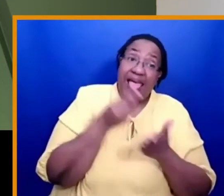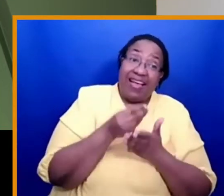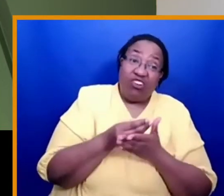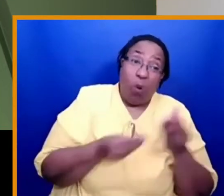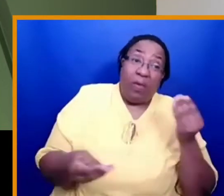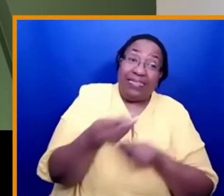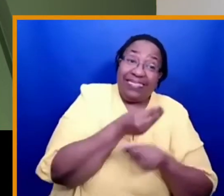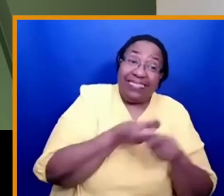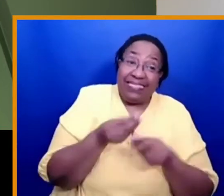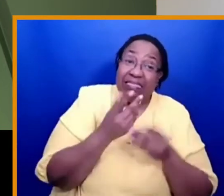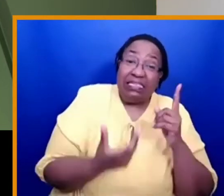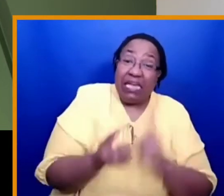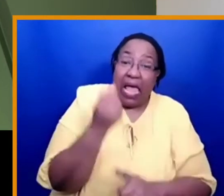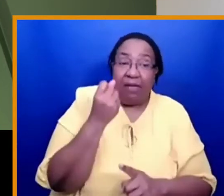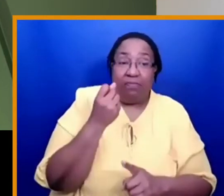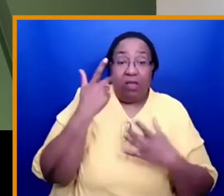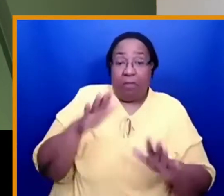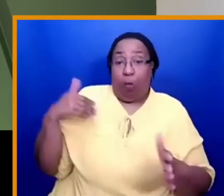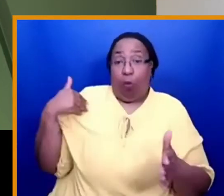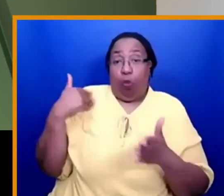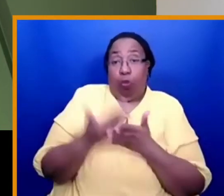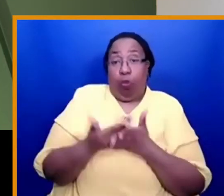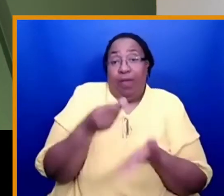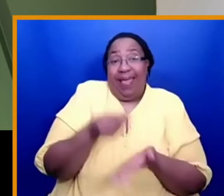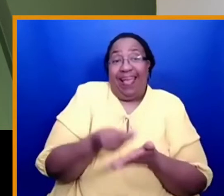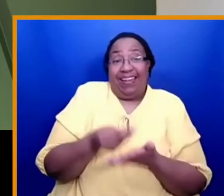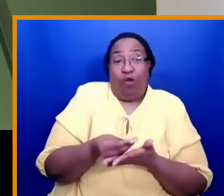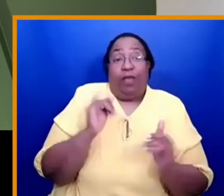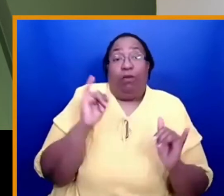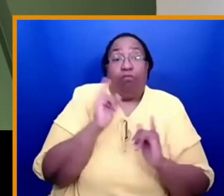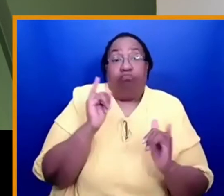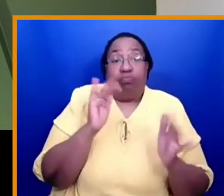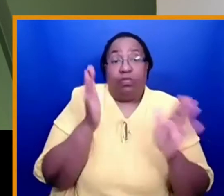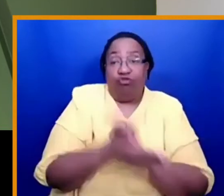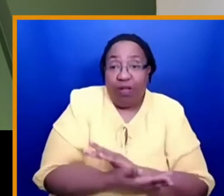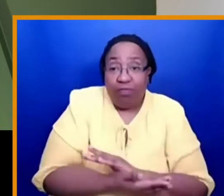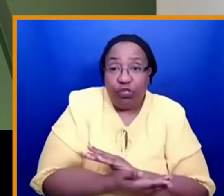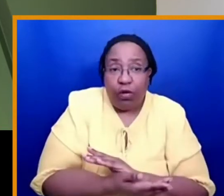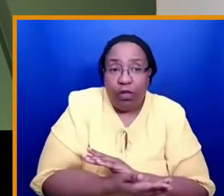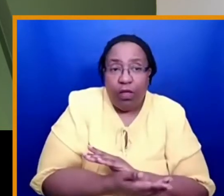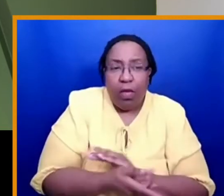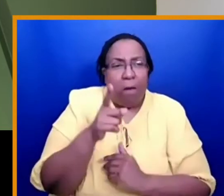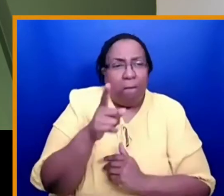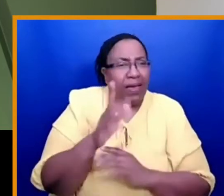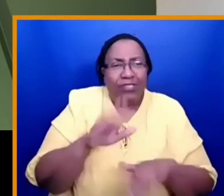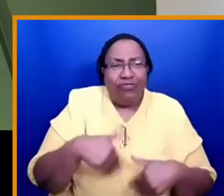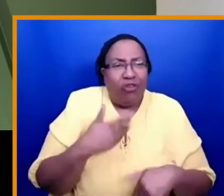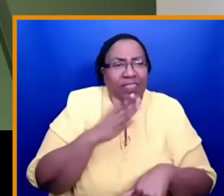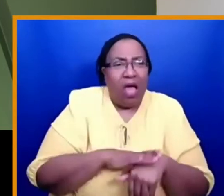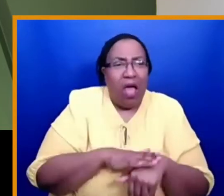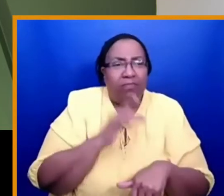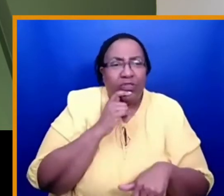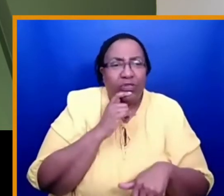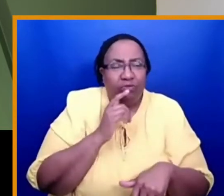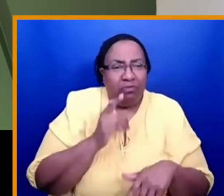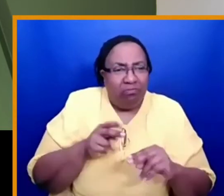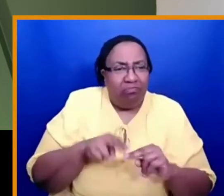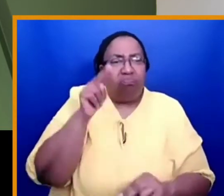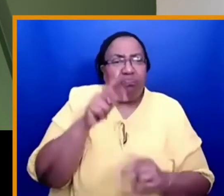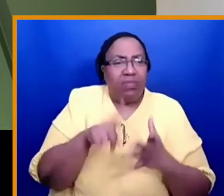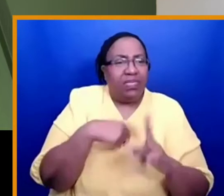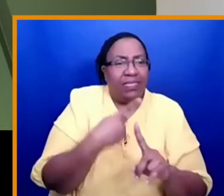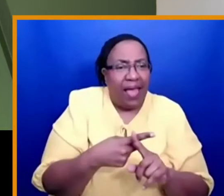of extreme economic disruption. There's a need for fiscal prudence, but it's not the time to be slamming on the brakes and raising taxes. And